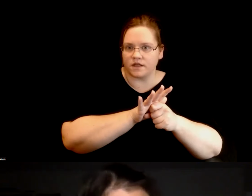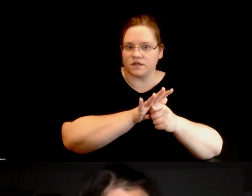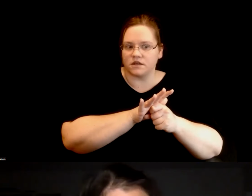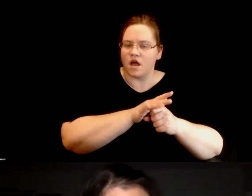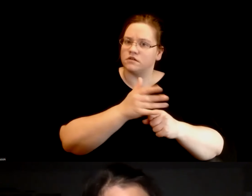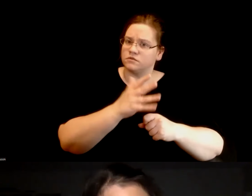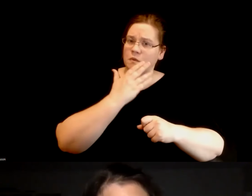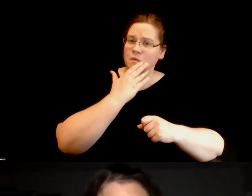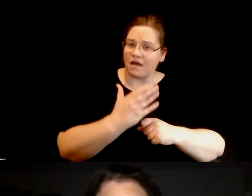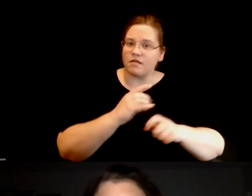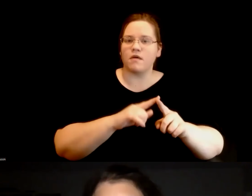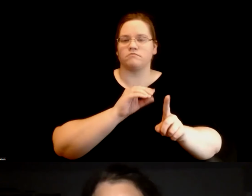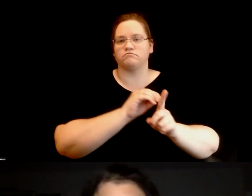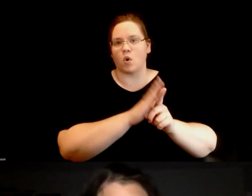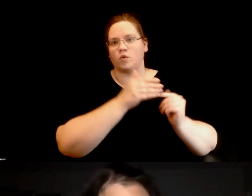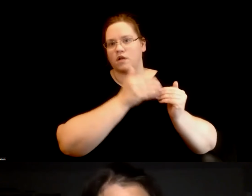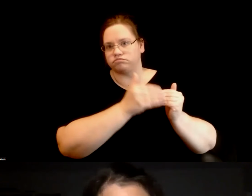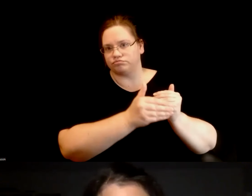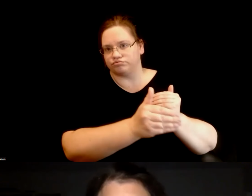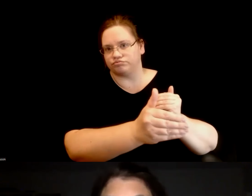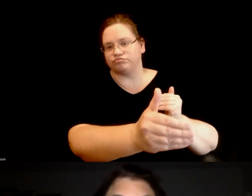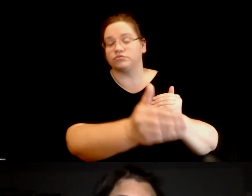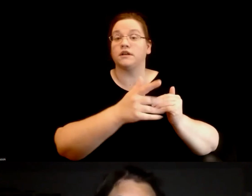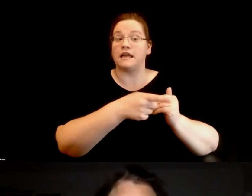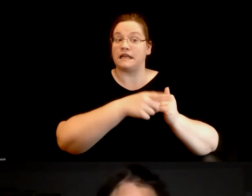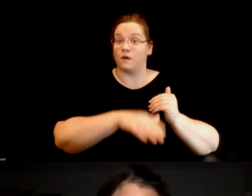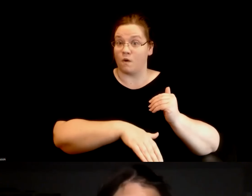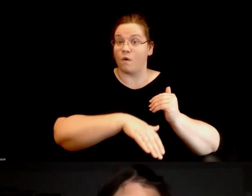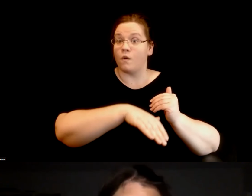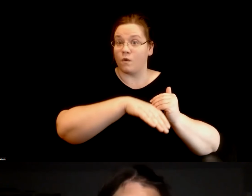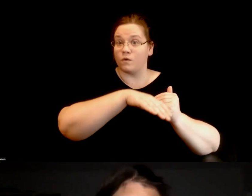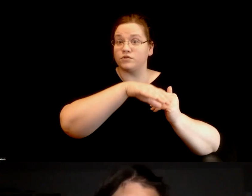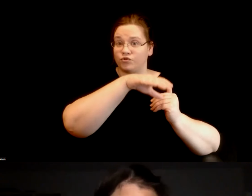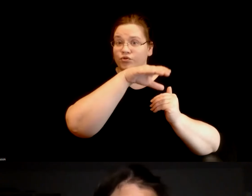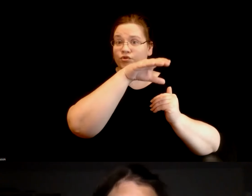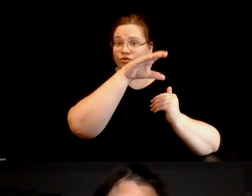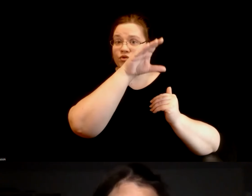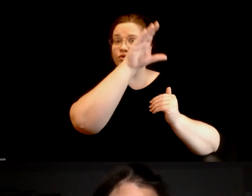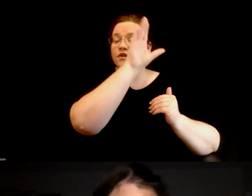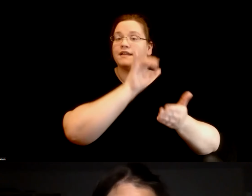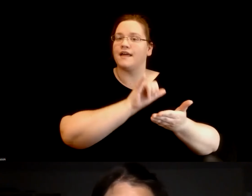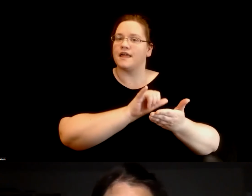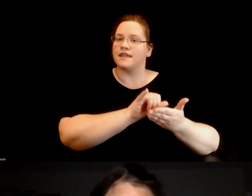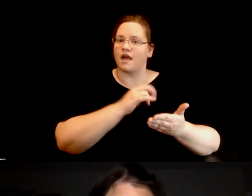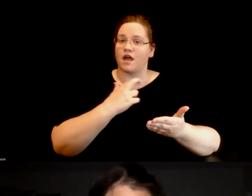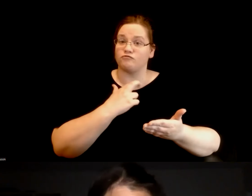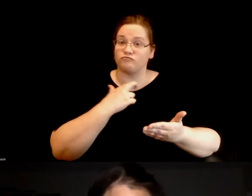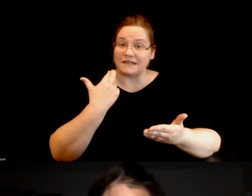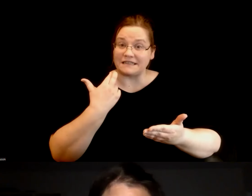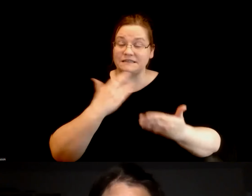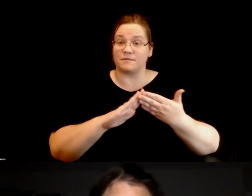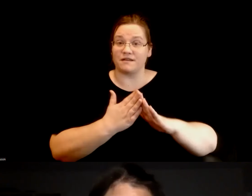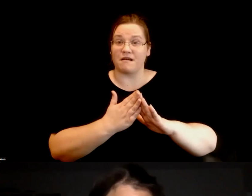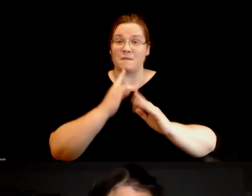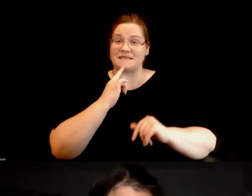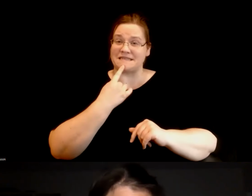and over again in his lifetime, and that as he gets older, likely that risk of him having severe illness is just going to be greater.